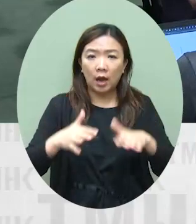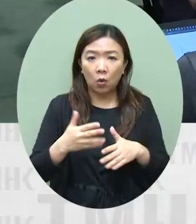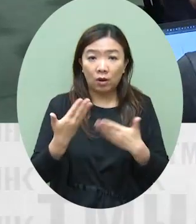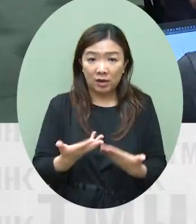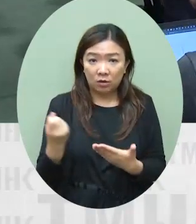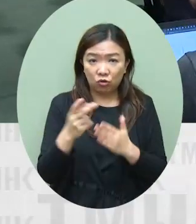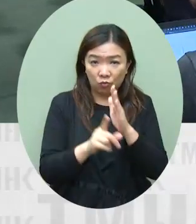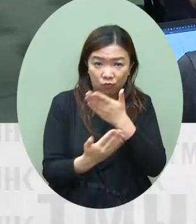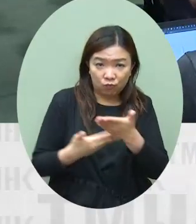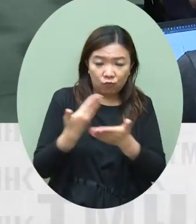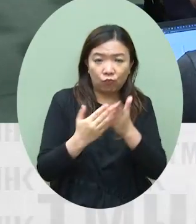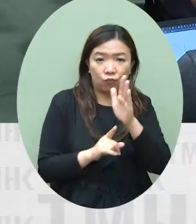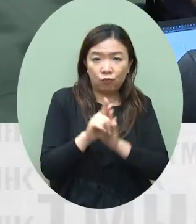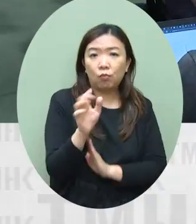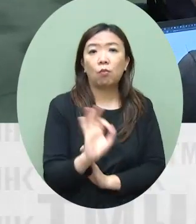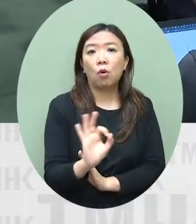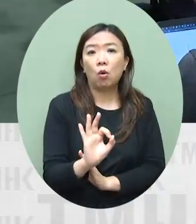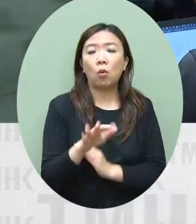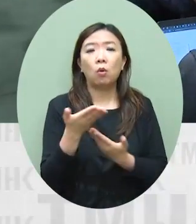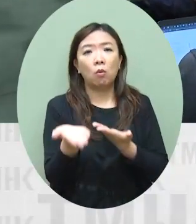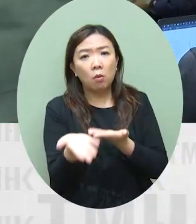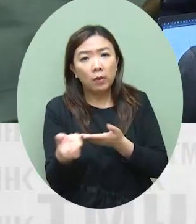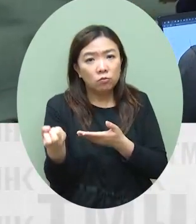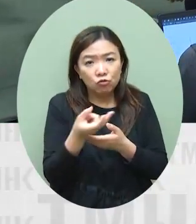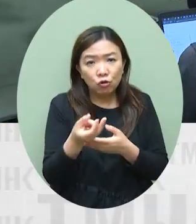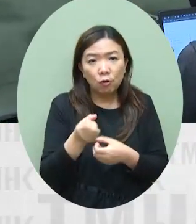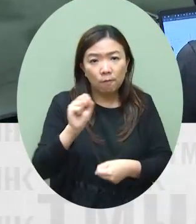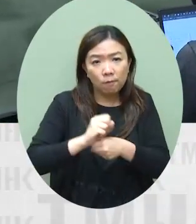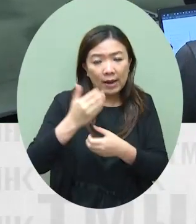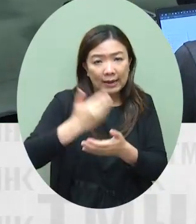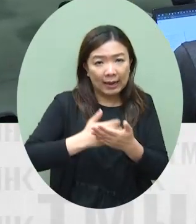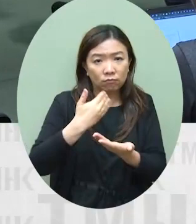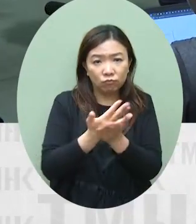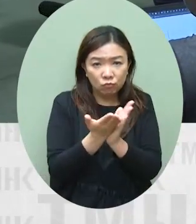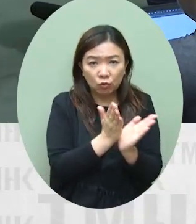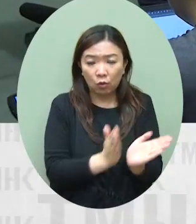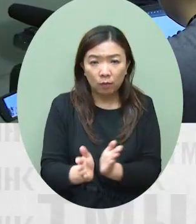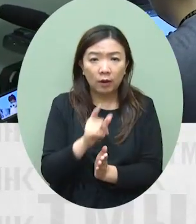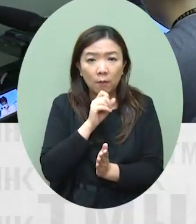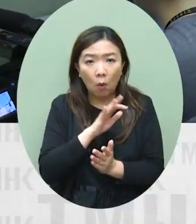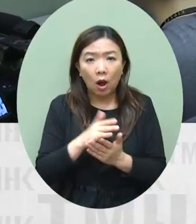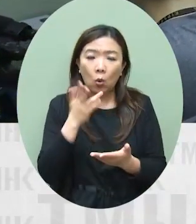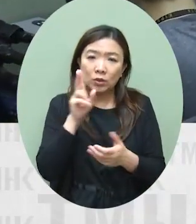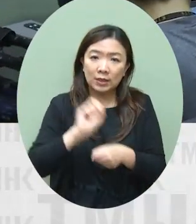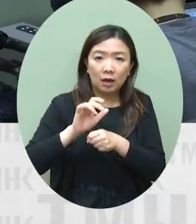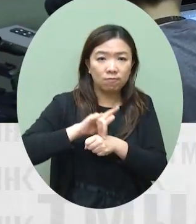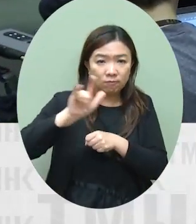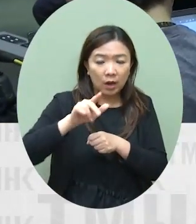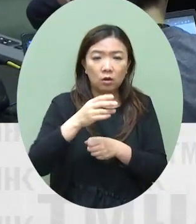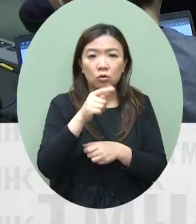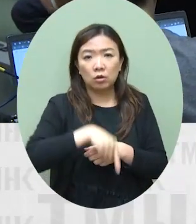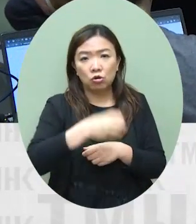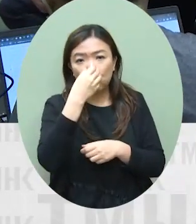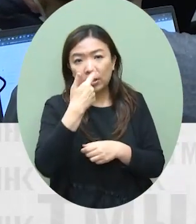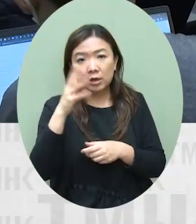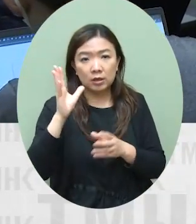repeatedly say that Hong Kong's press freedom is not under threat. But yesterday, the FCC becomes the latest body to